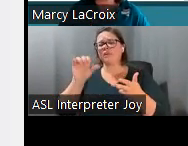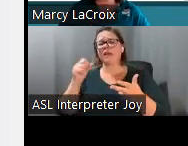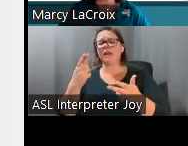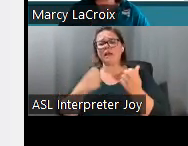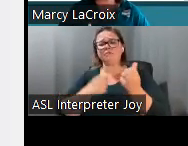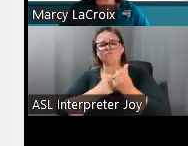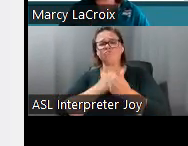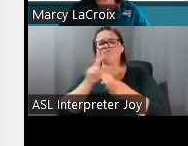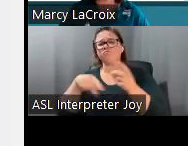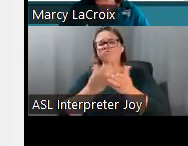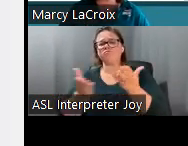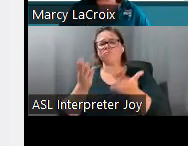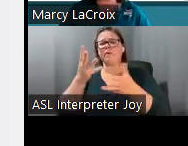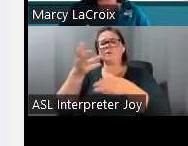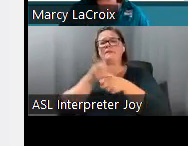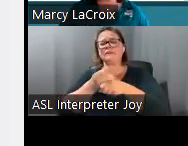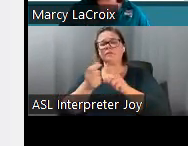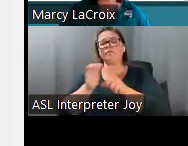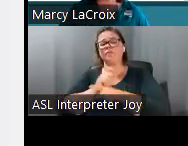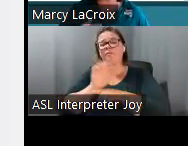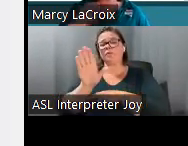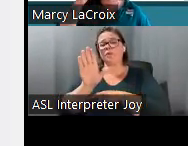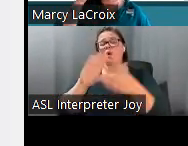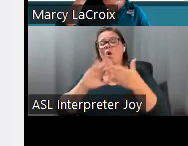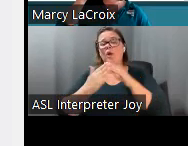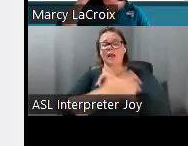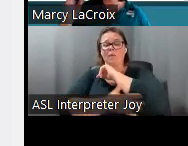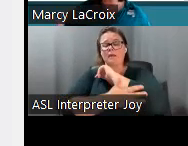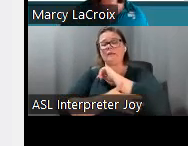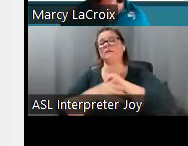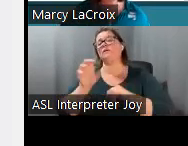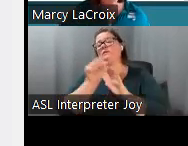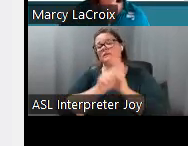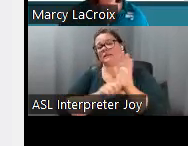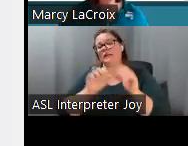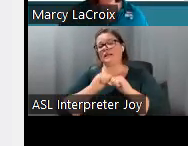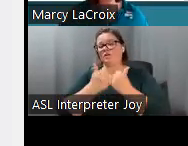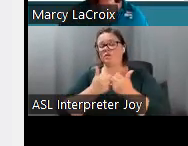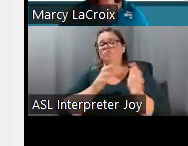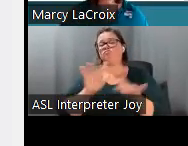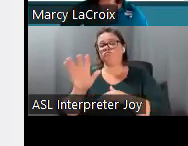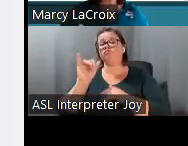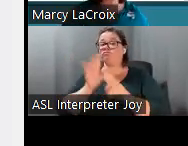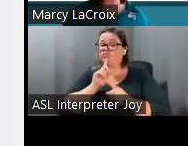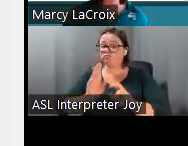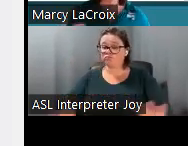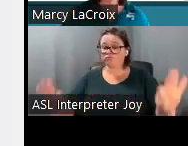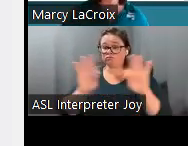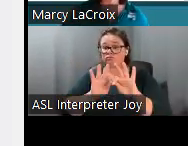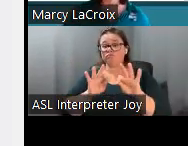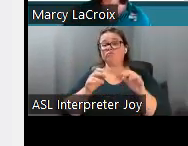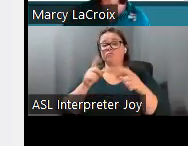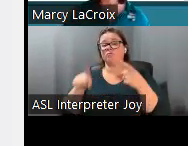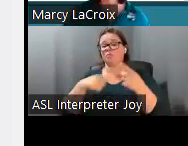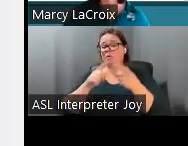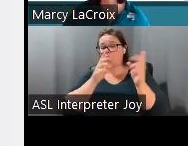that you might receive from your county or your state agencies. And those are incredibly important while we're planning and